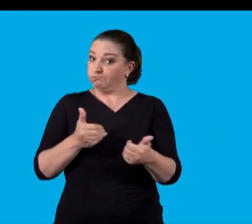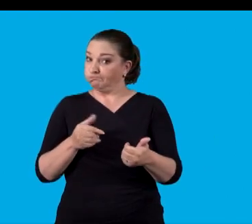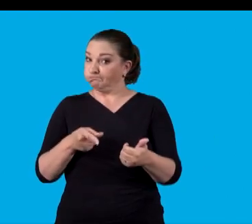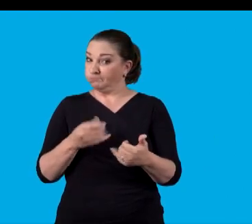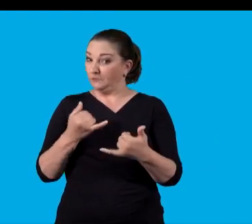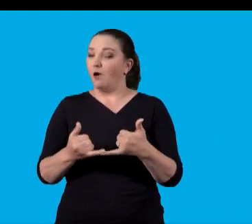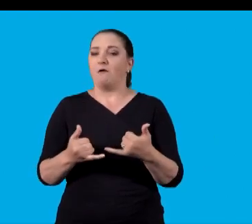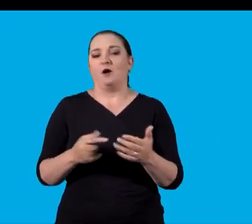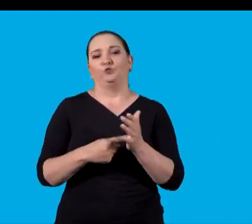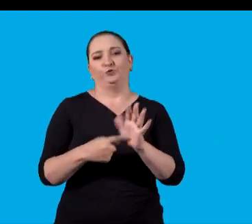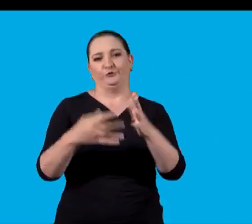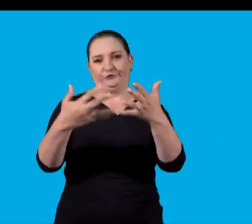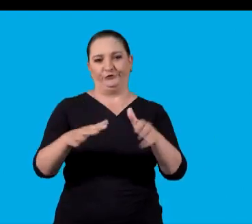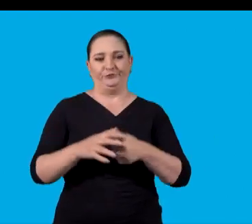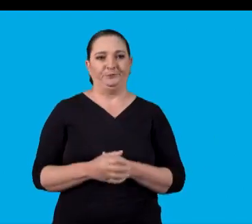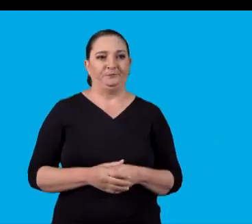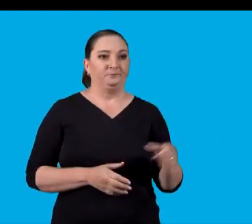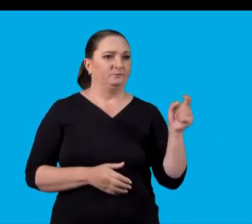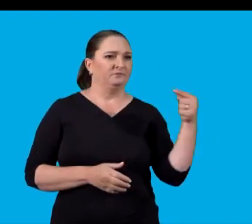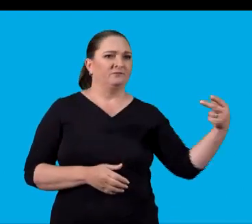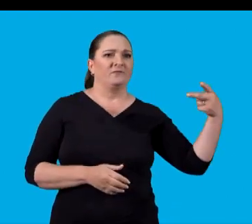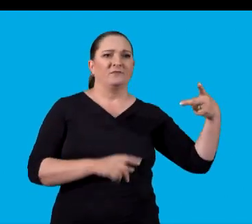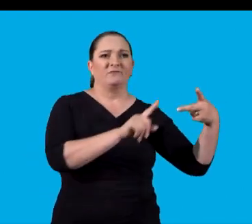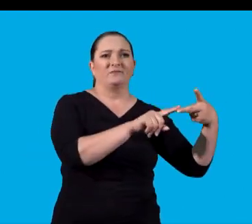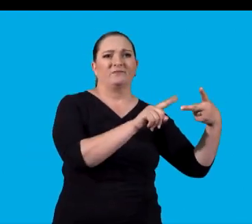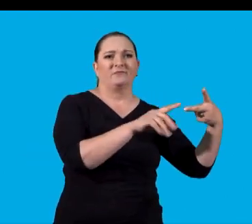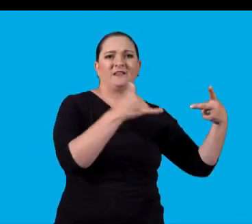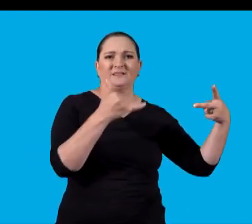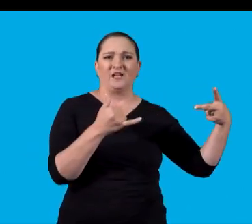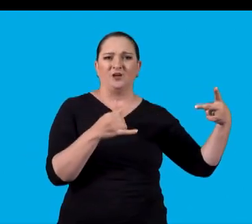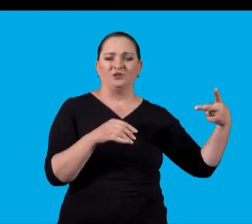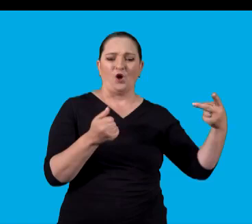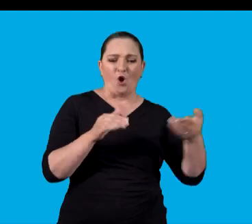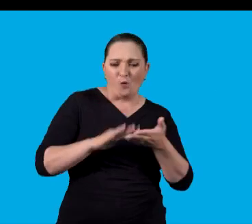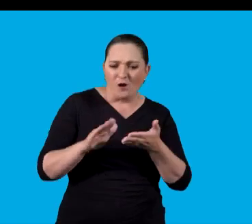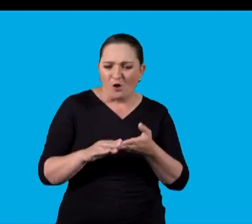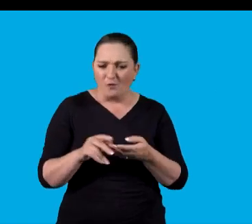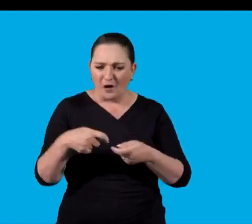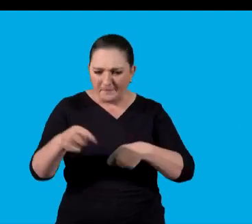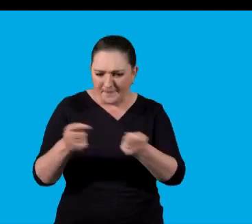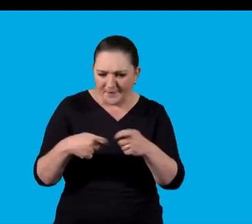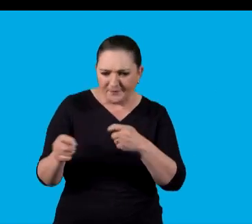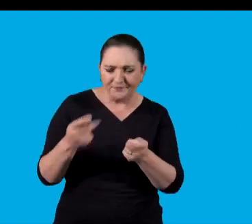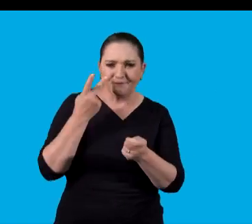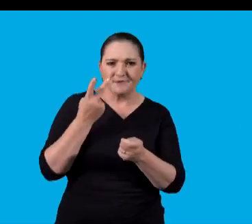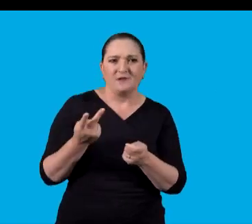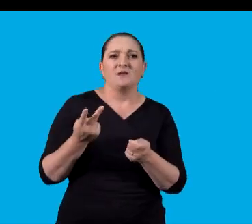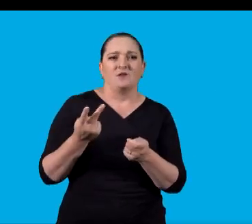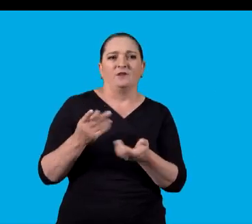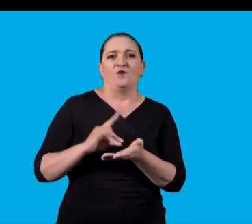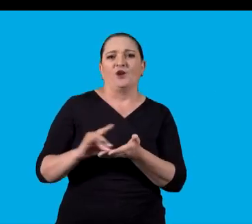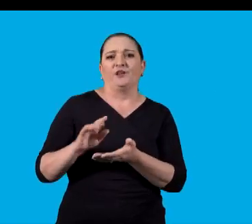such errors, as well as misclassifying operating expenditures as investing cash flows. You